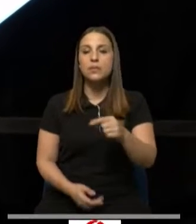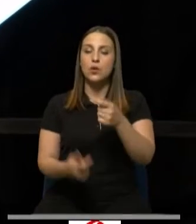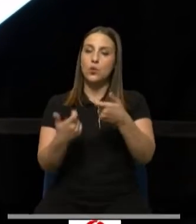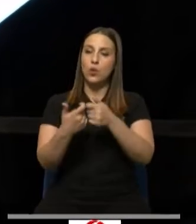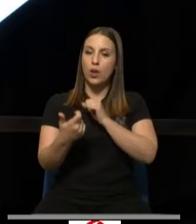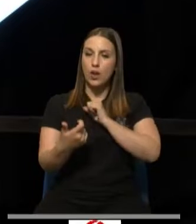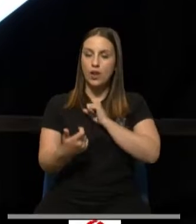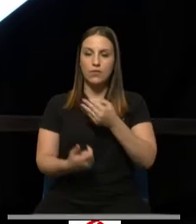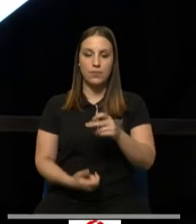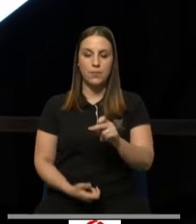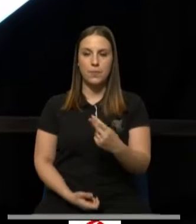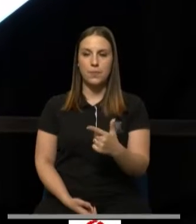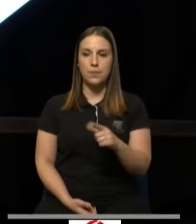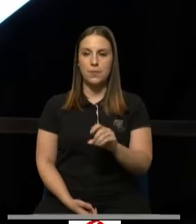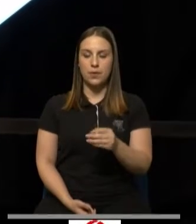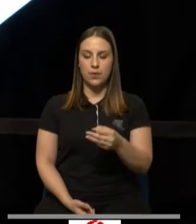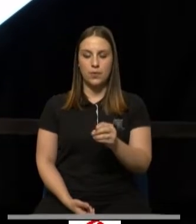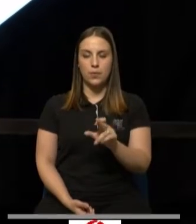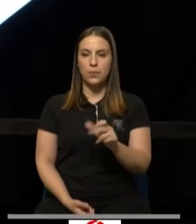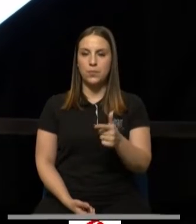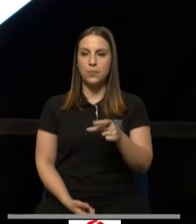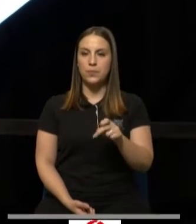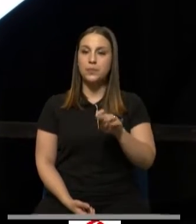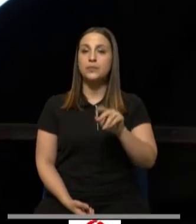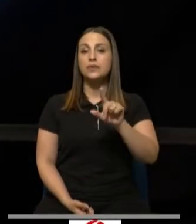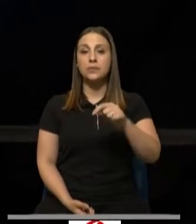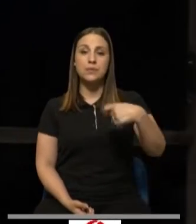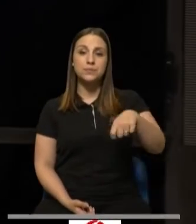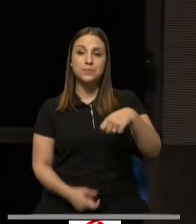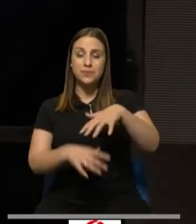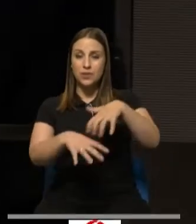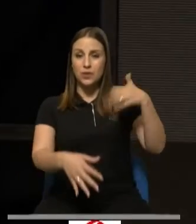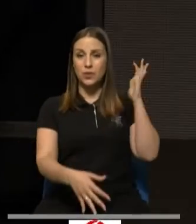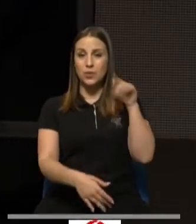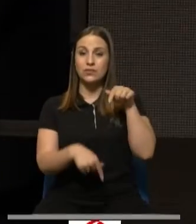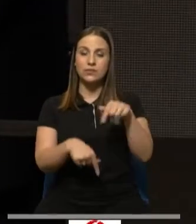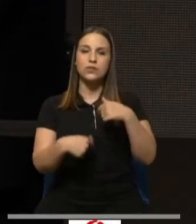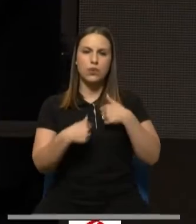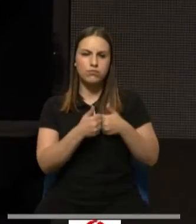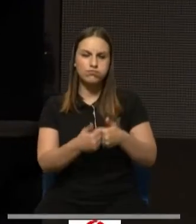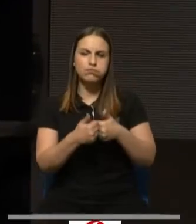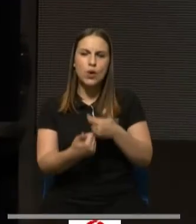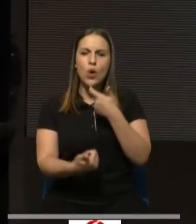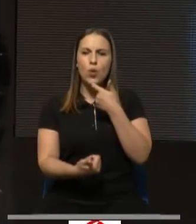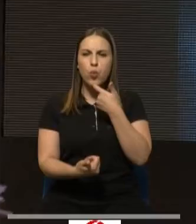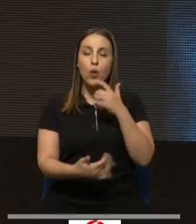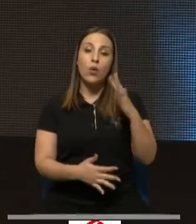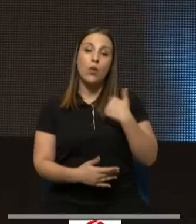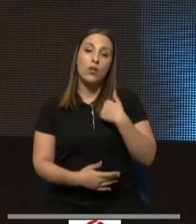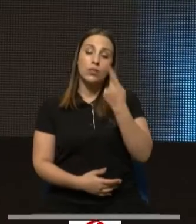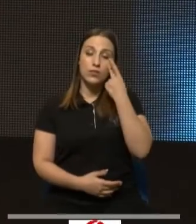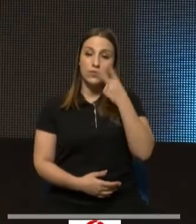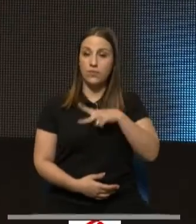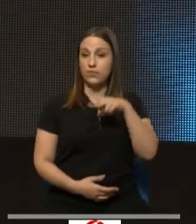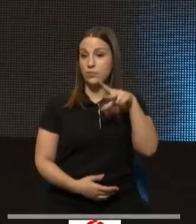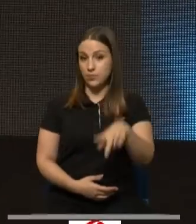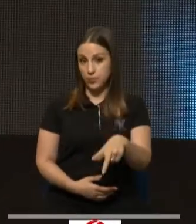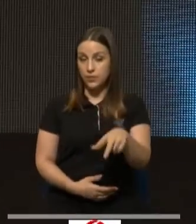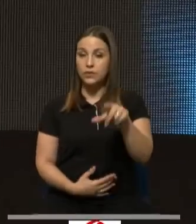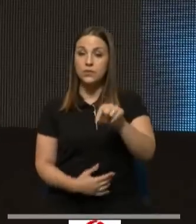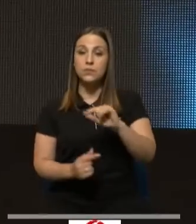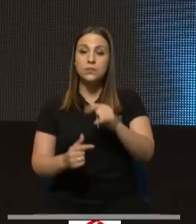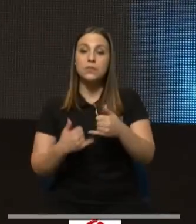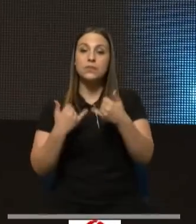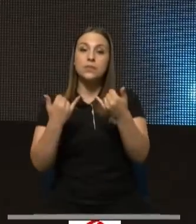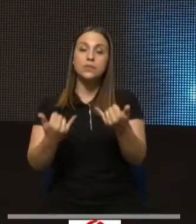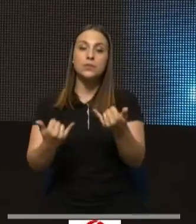Minister, Deputy Minister, my dear friend Paulo Portas. I have, when I lived in